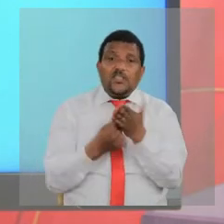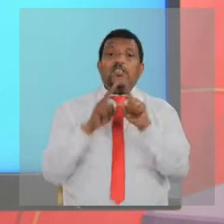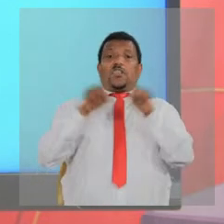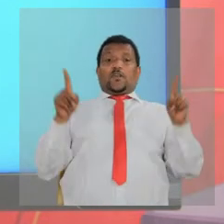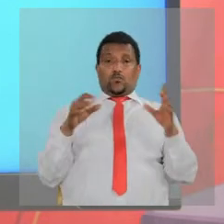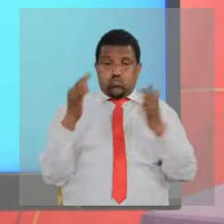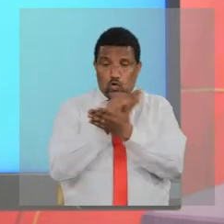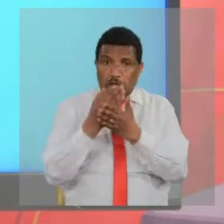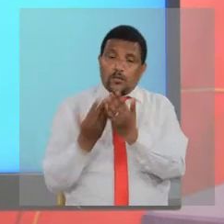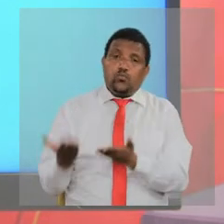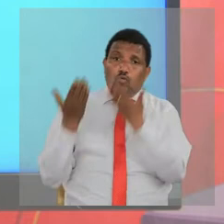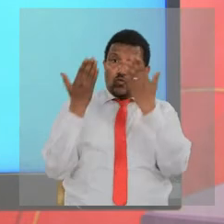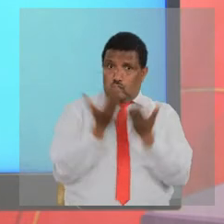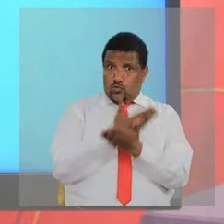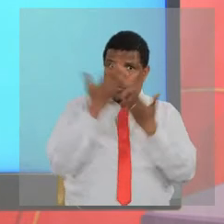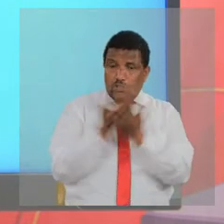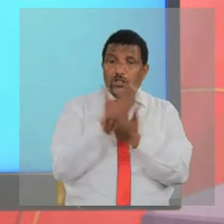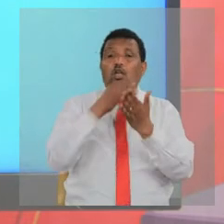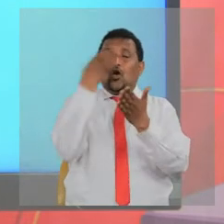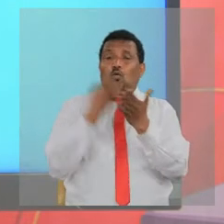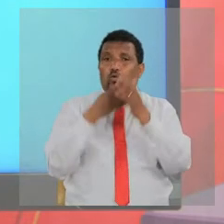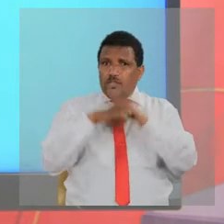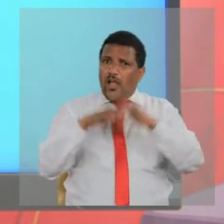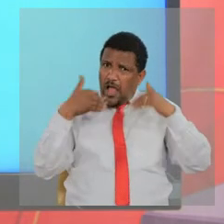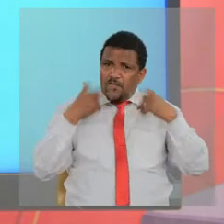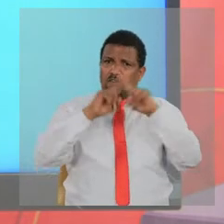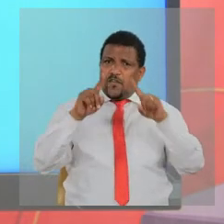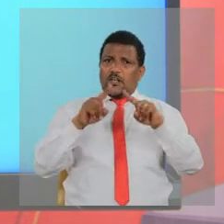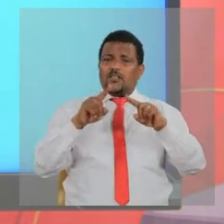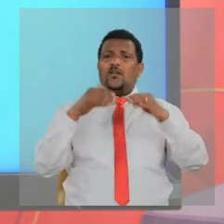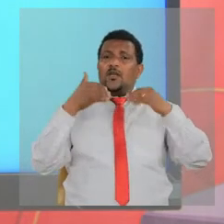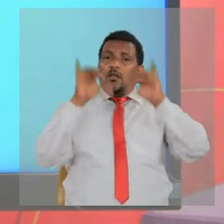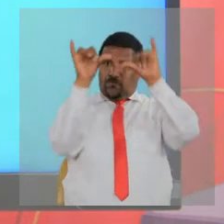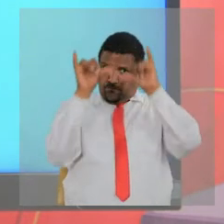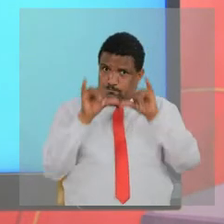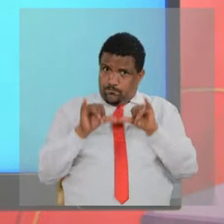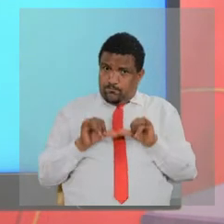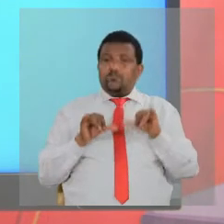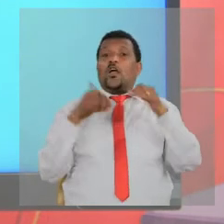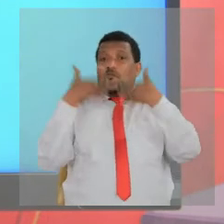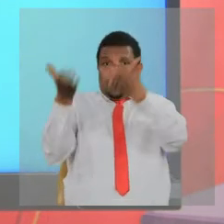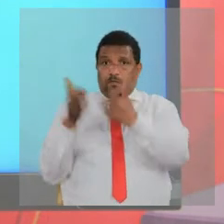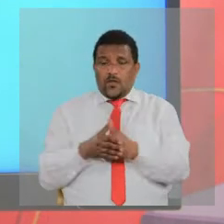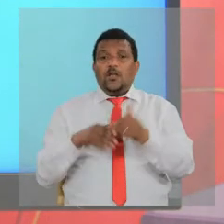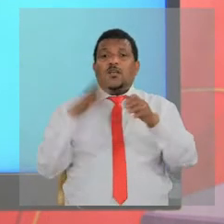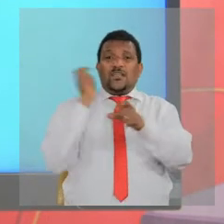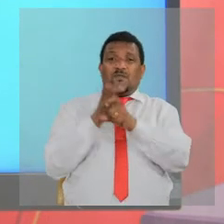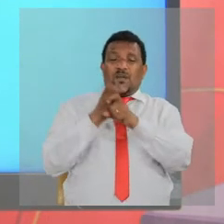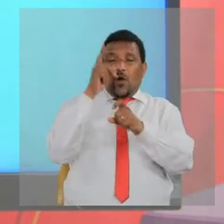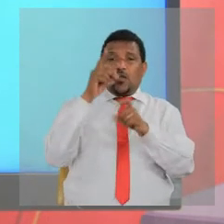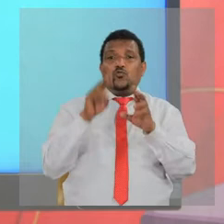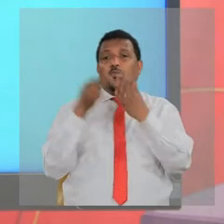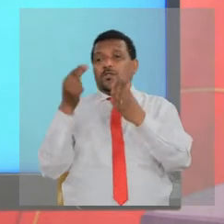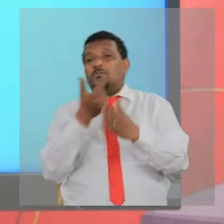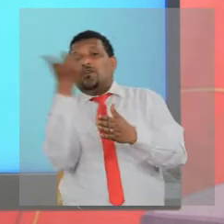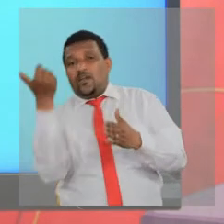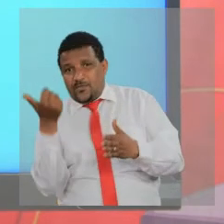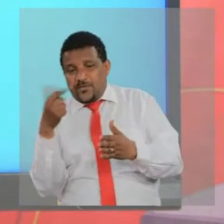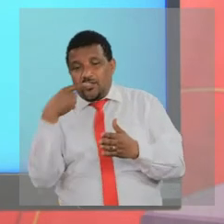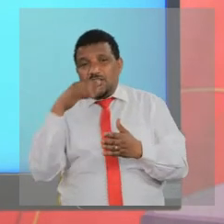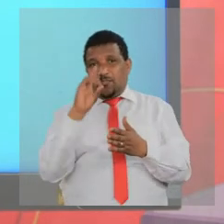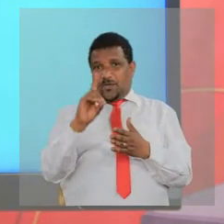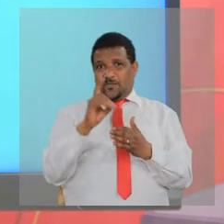different products produced in an economy have different units of measurement, it's difficult to use one unit of measurement to measure